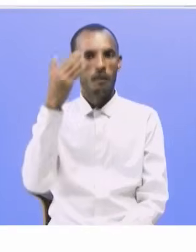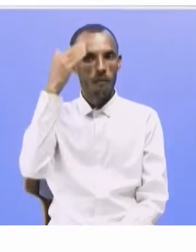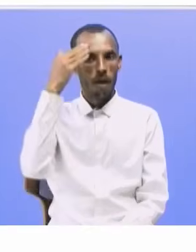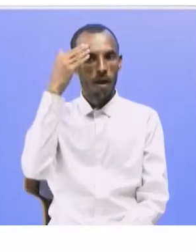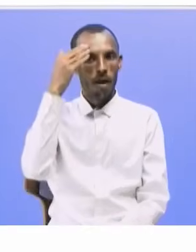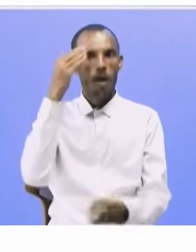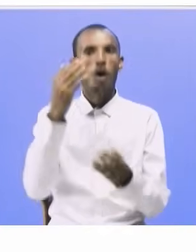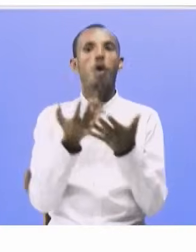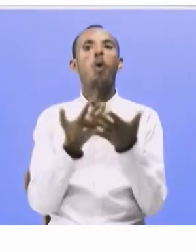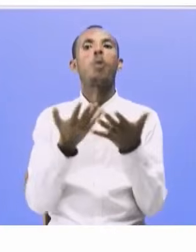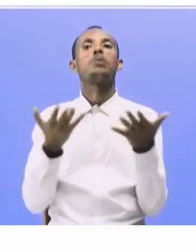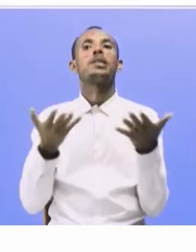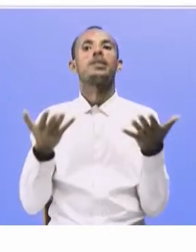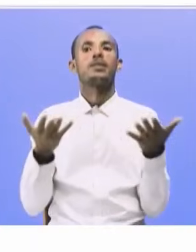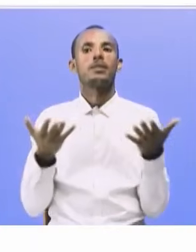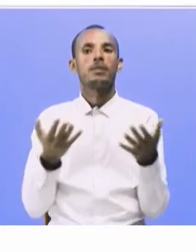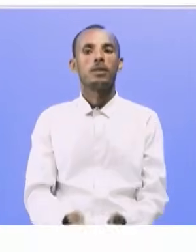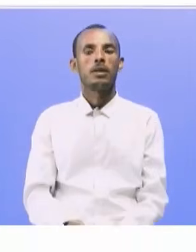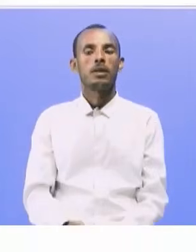objects.